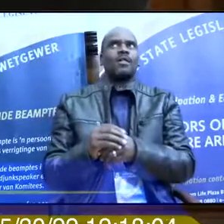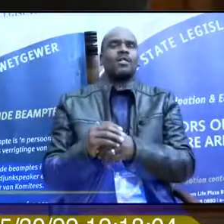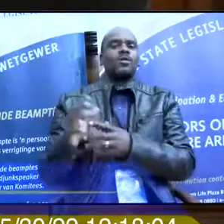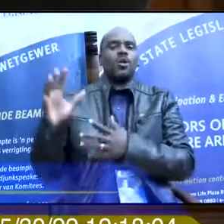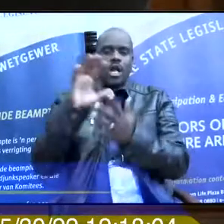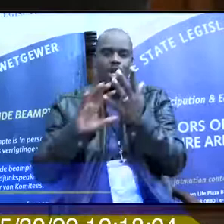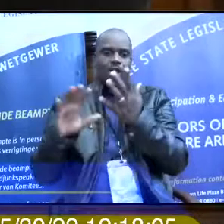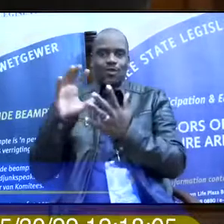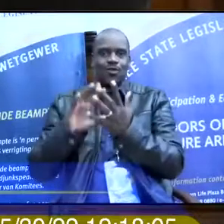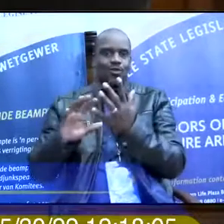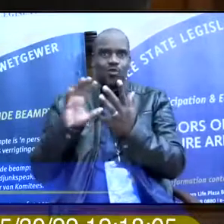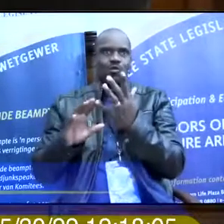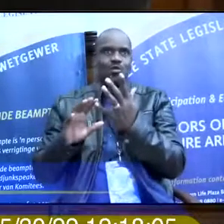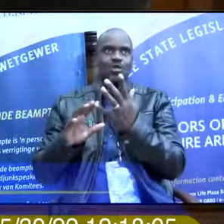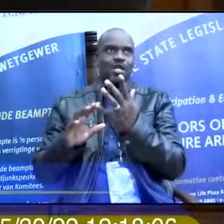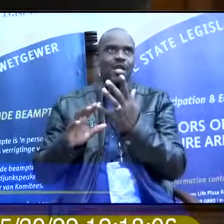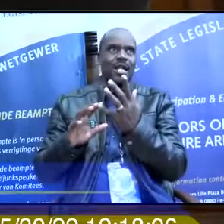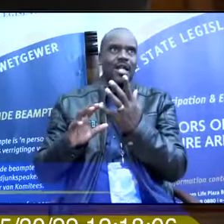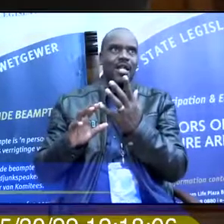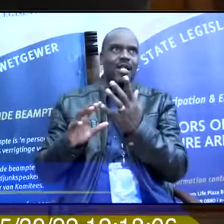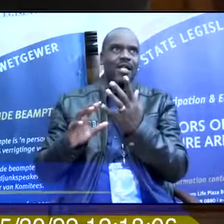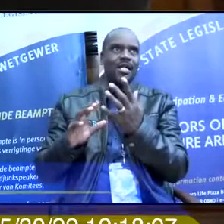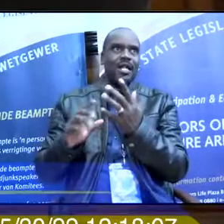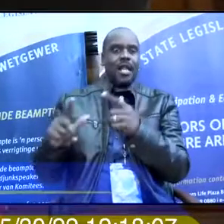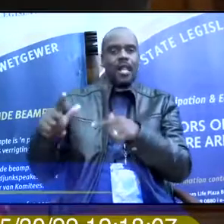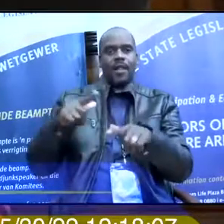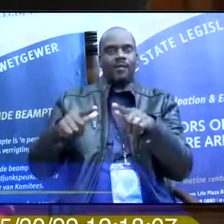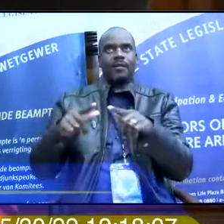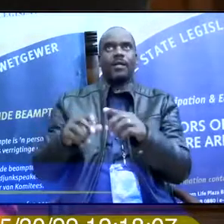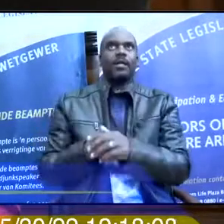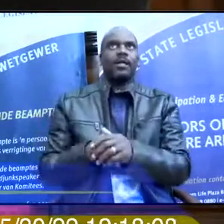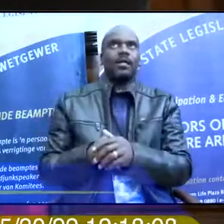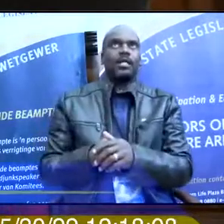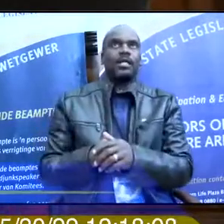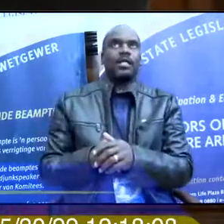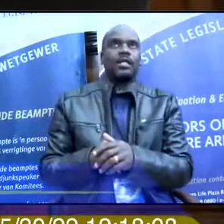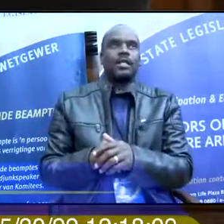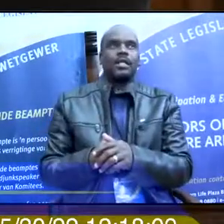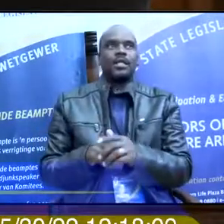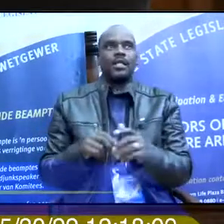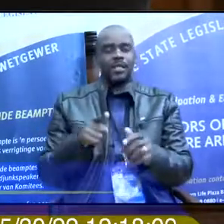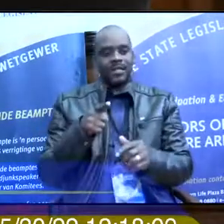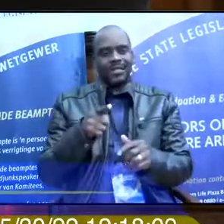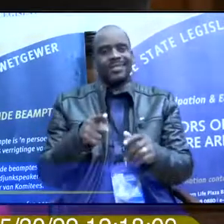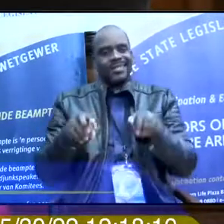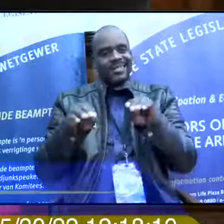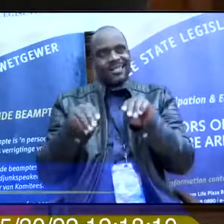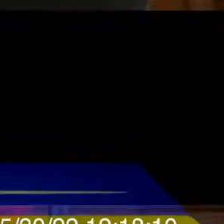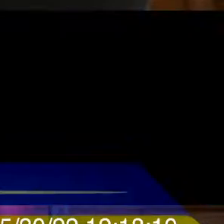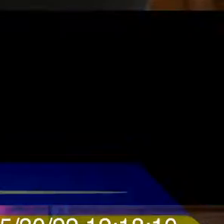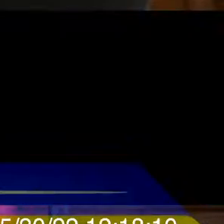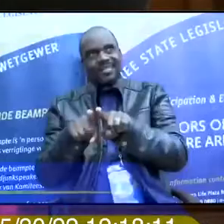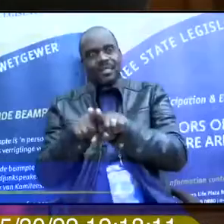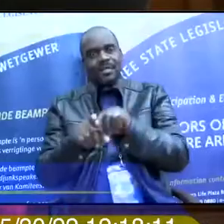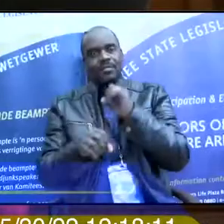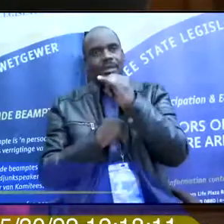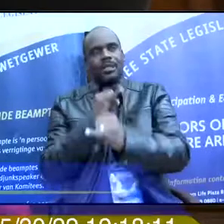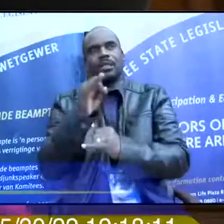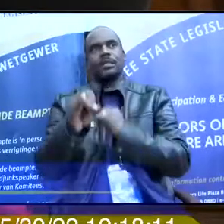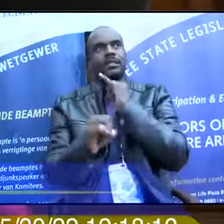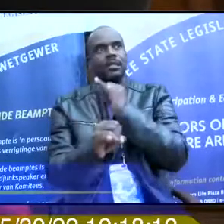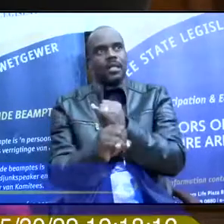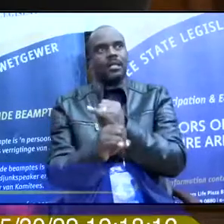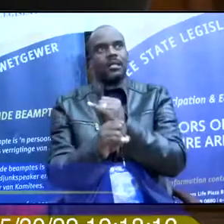historical imbalances as a result the factories in those areas are endangered